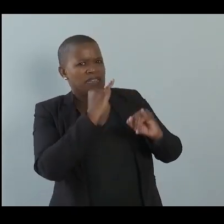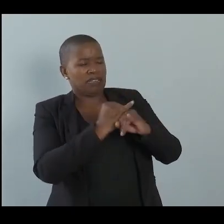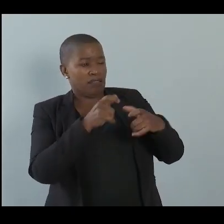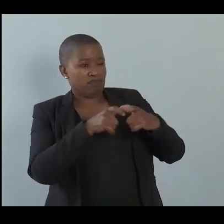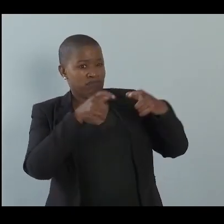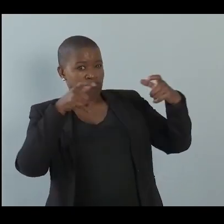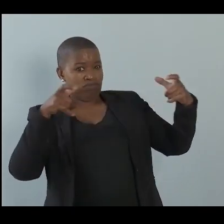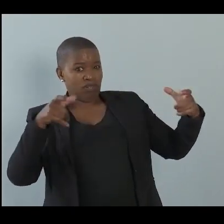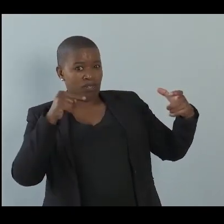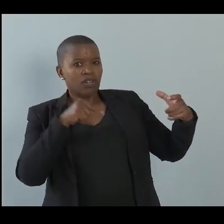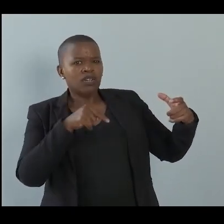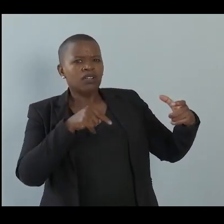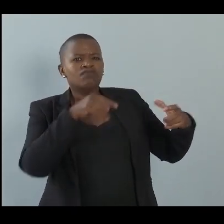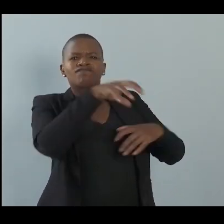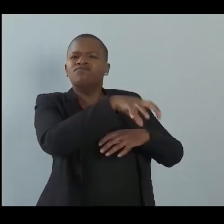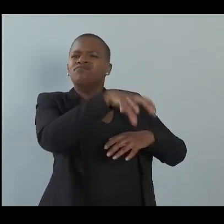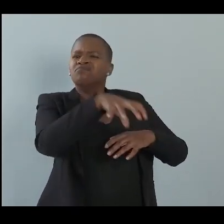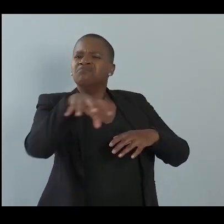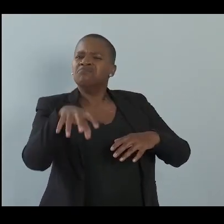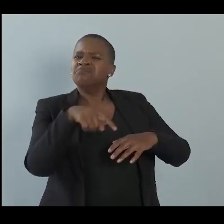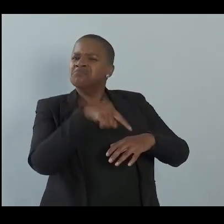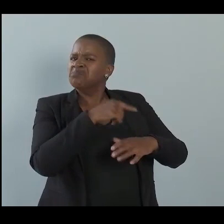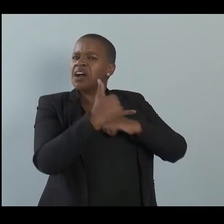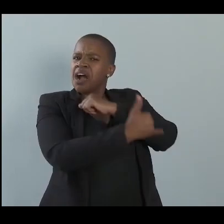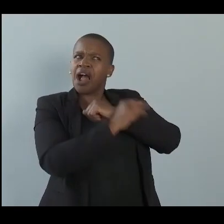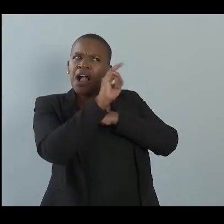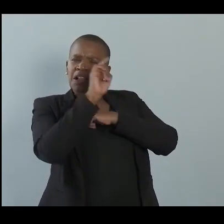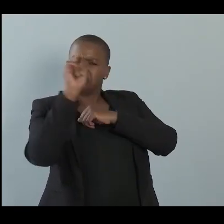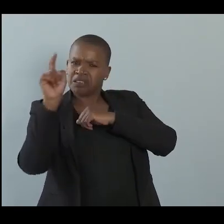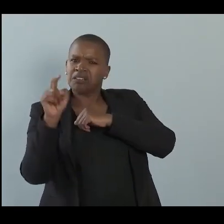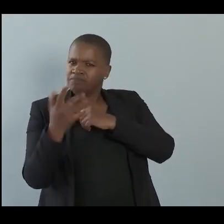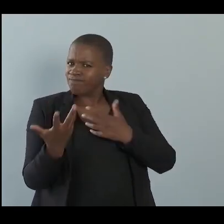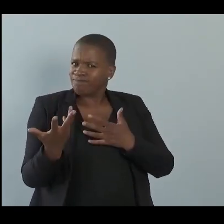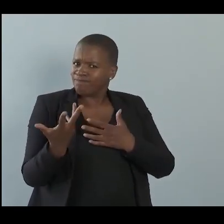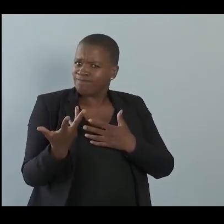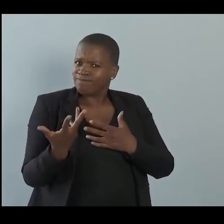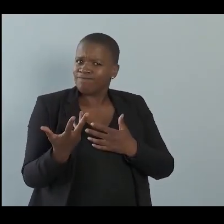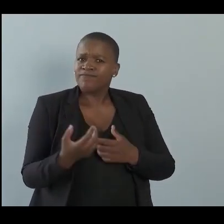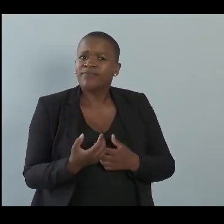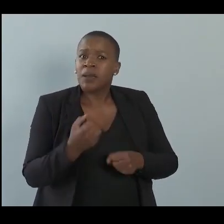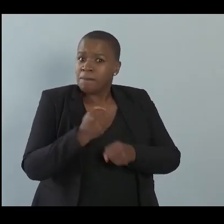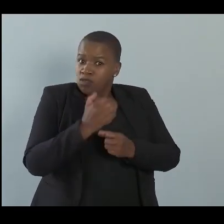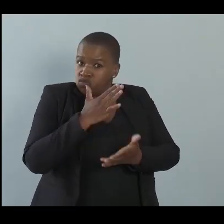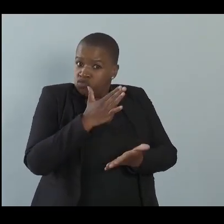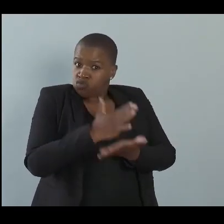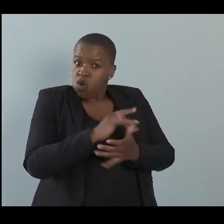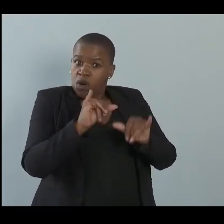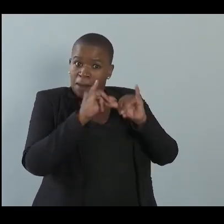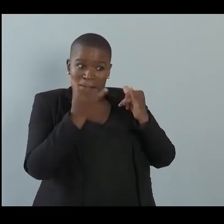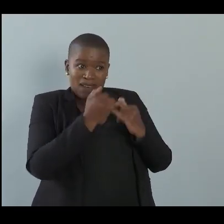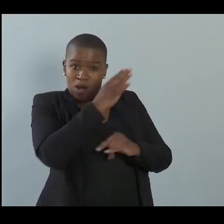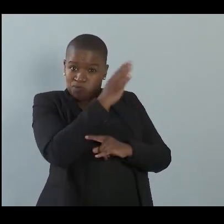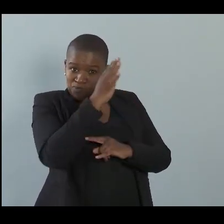you can add to that in terms of Netstar's aspirations, considering your geographic footprint. Werner, let's start with you. Thanks, Ernest.